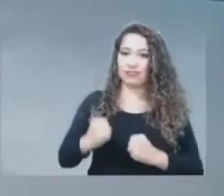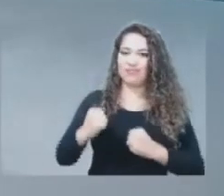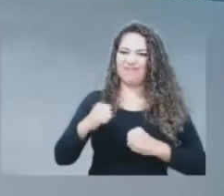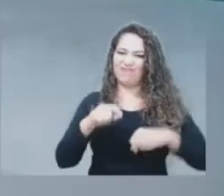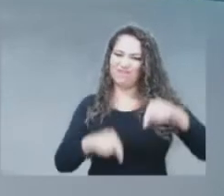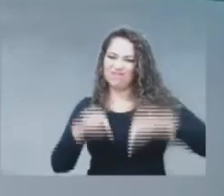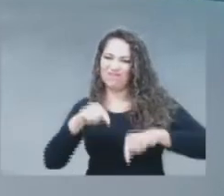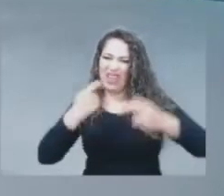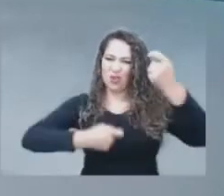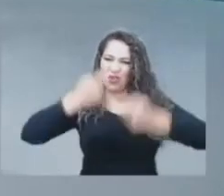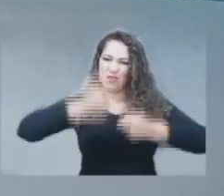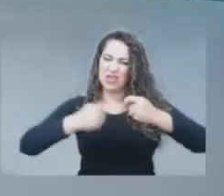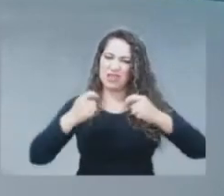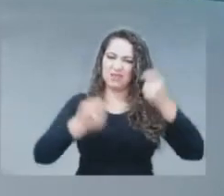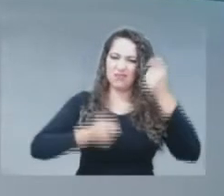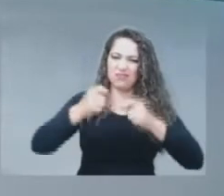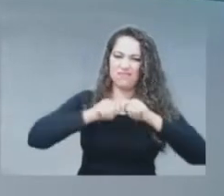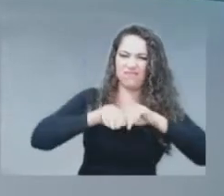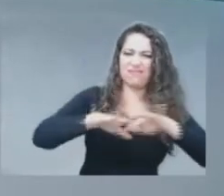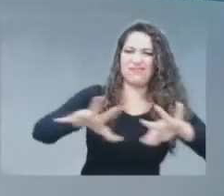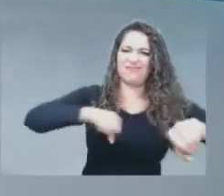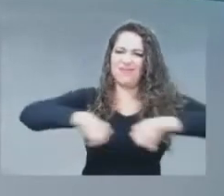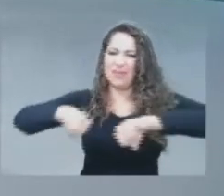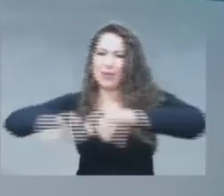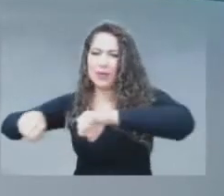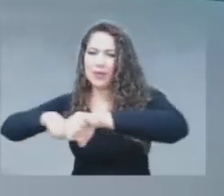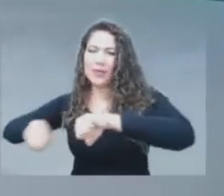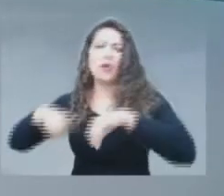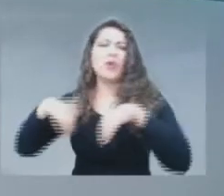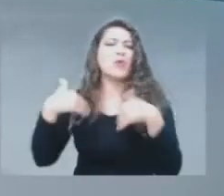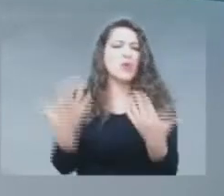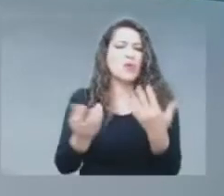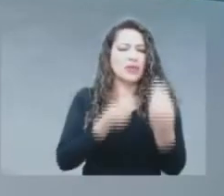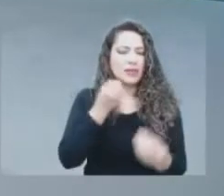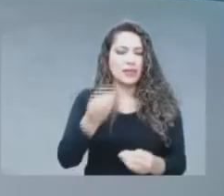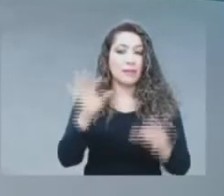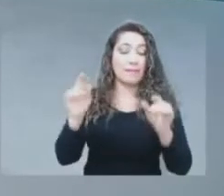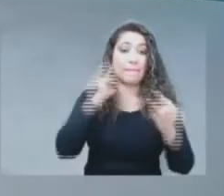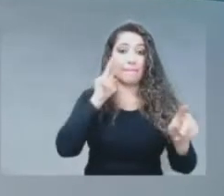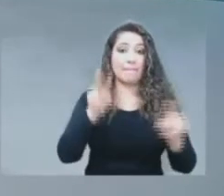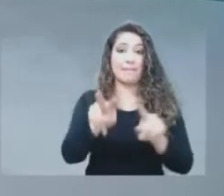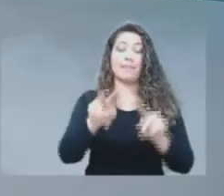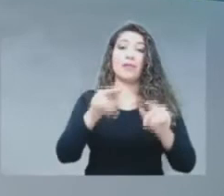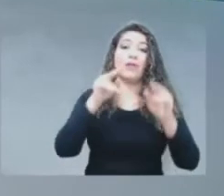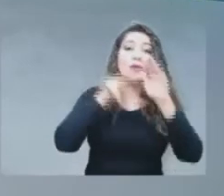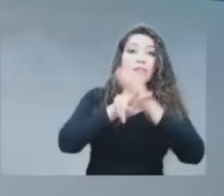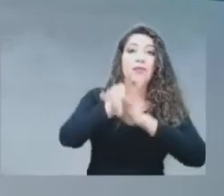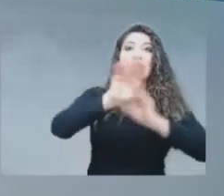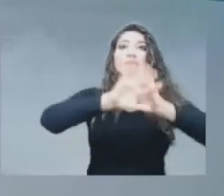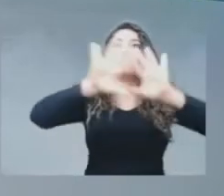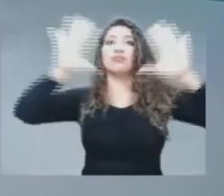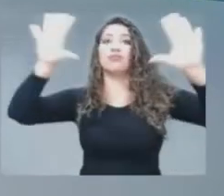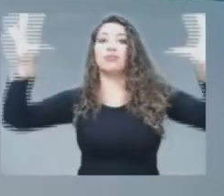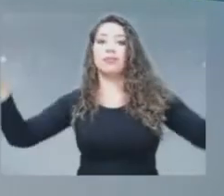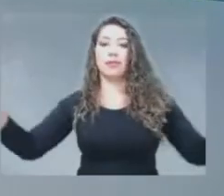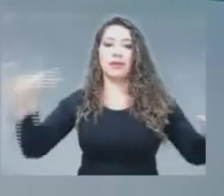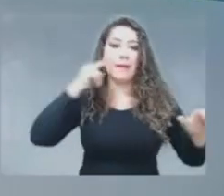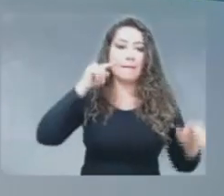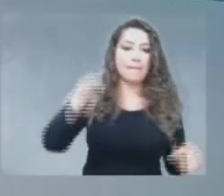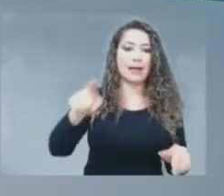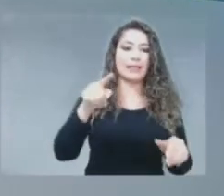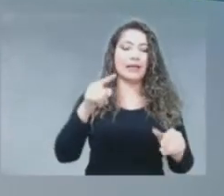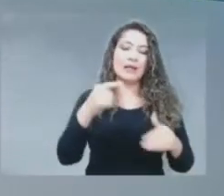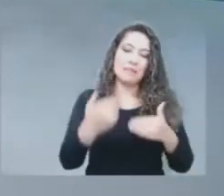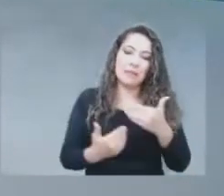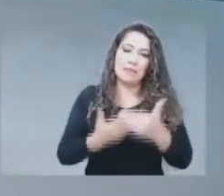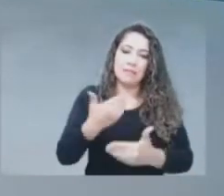transform digitally the economy. And for that, we actually have the ones there, and then we have there, we are